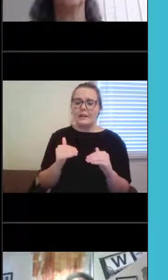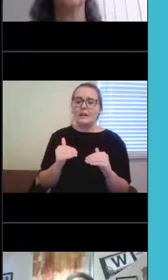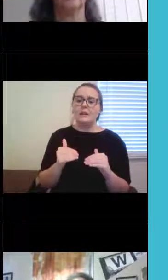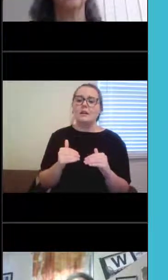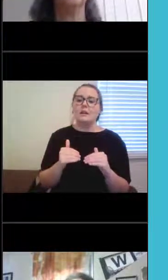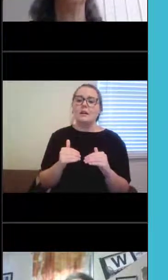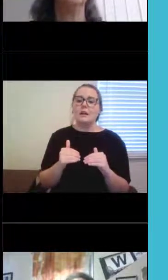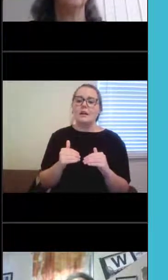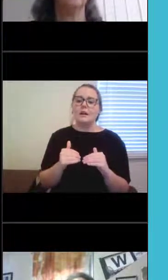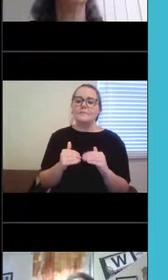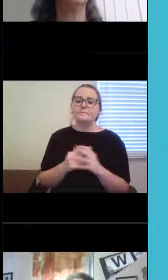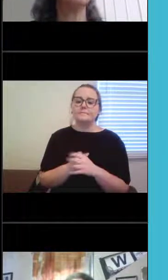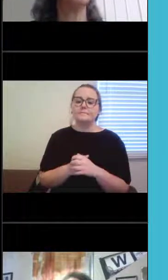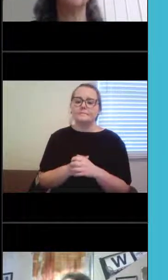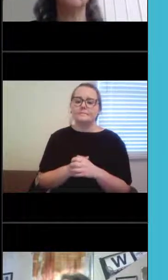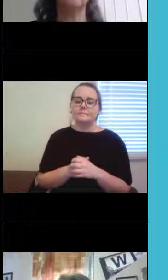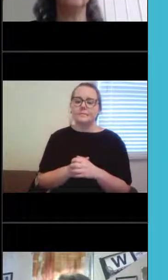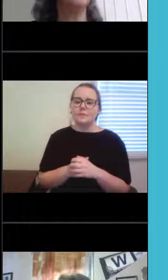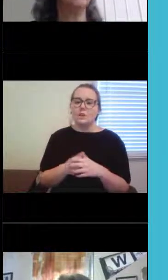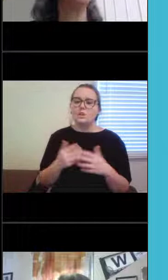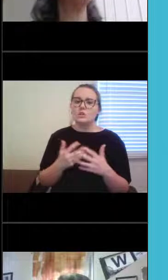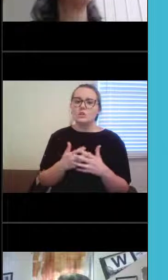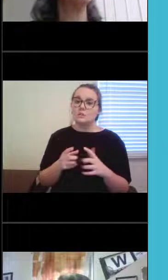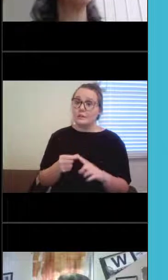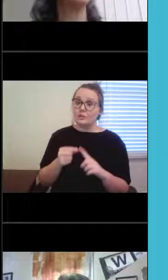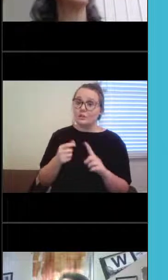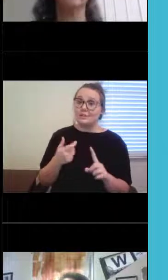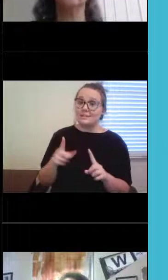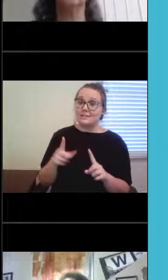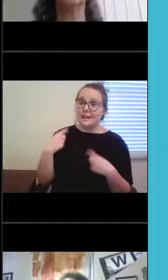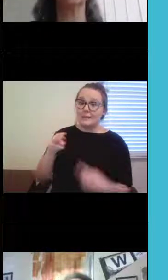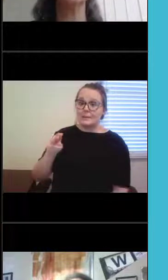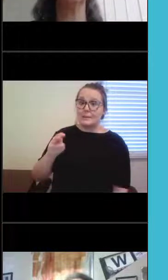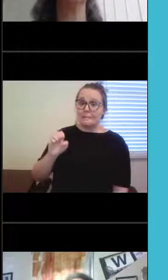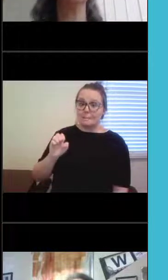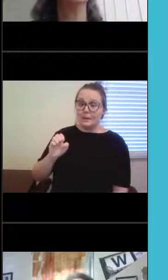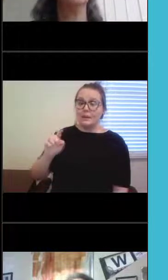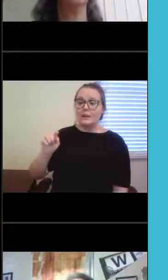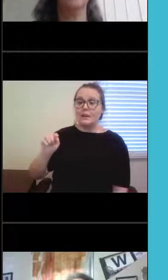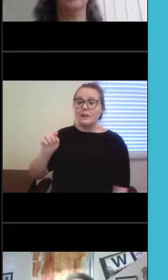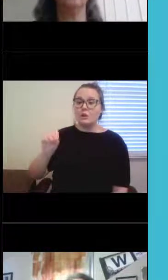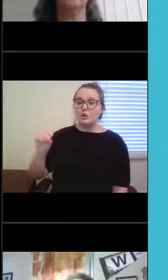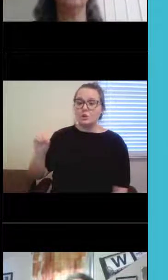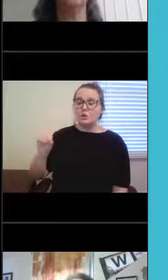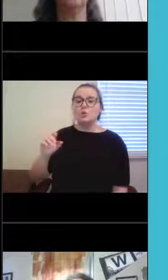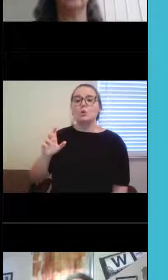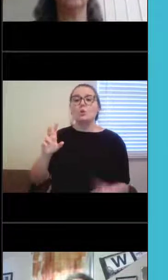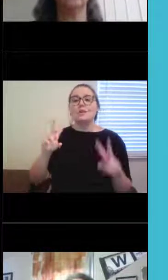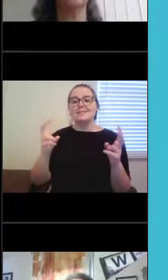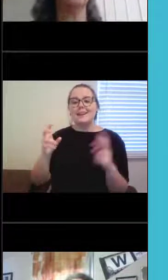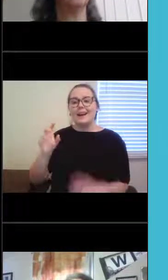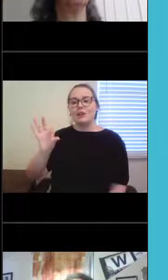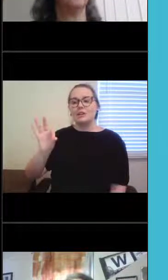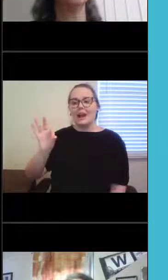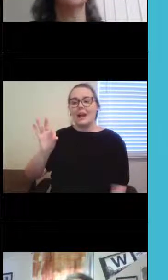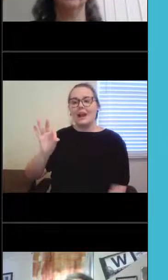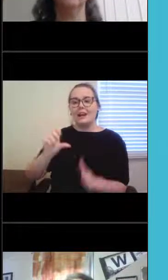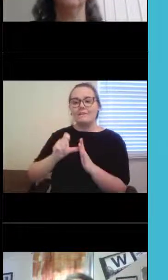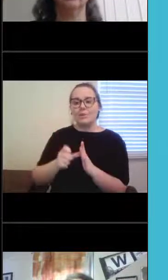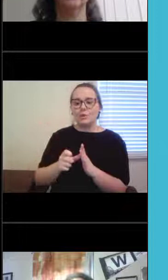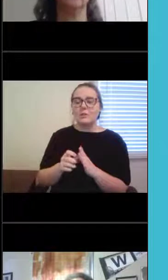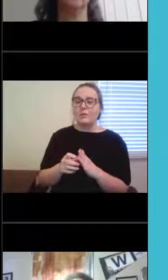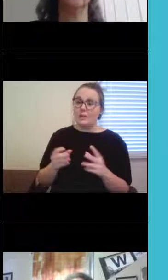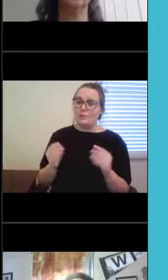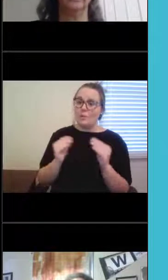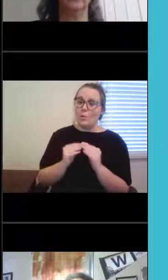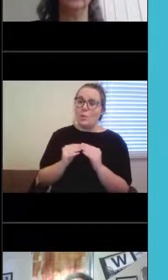disclosures, right? There's a lot of, especially since Me Too and since Title IX enforcement, we have a lot more disclosure, public